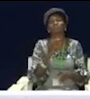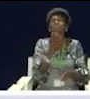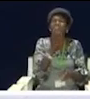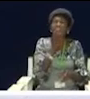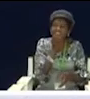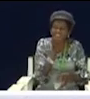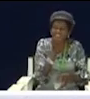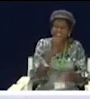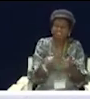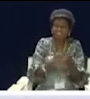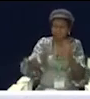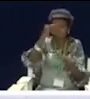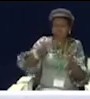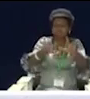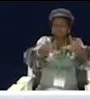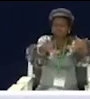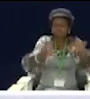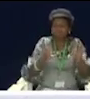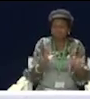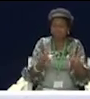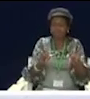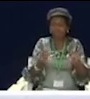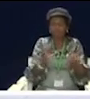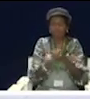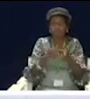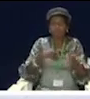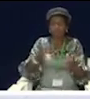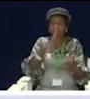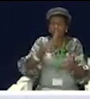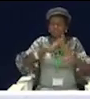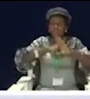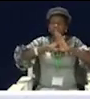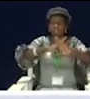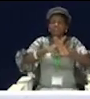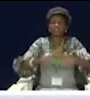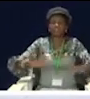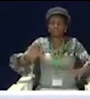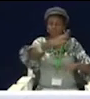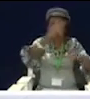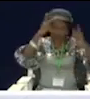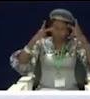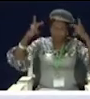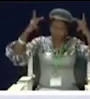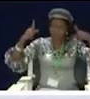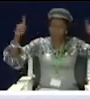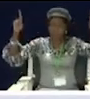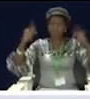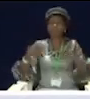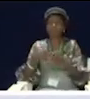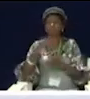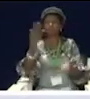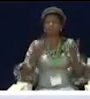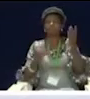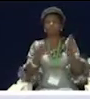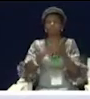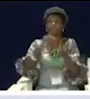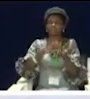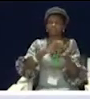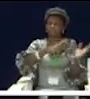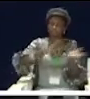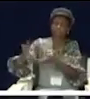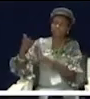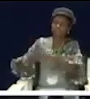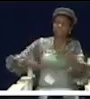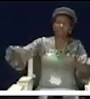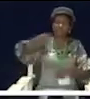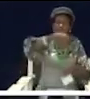of miserliness, that have been hindering your prosperity, may it depart from you